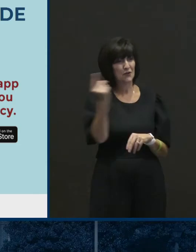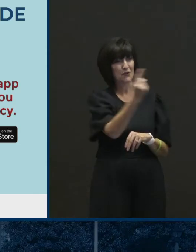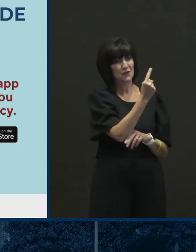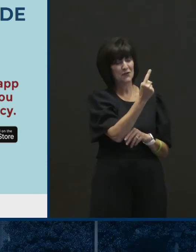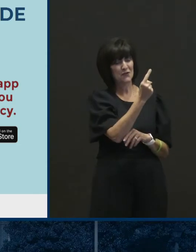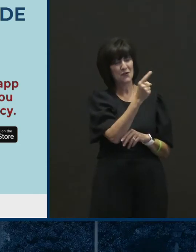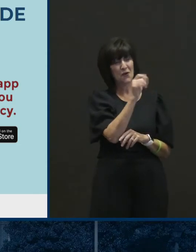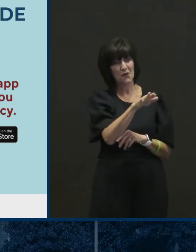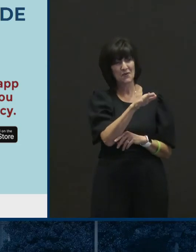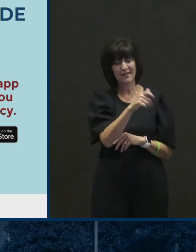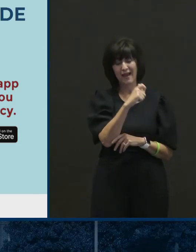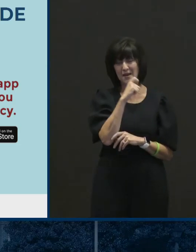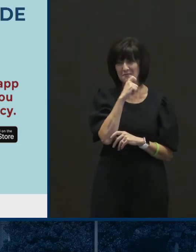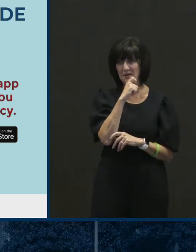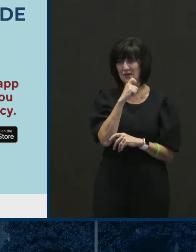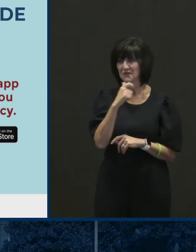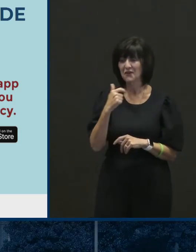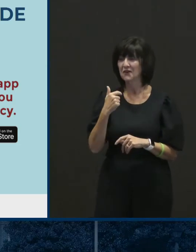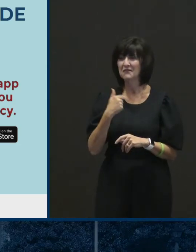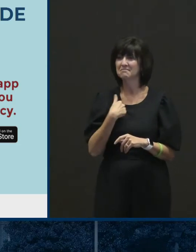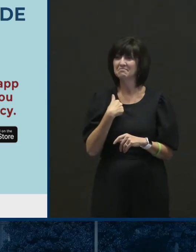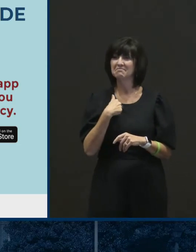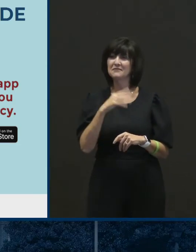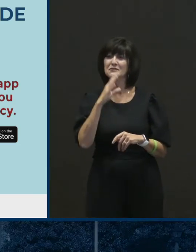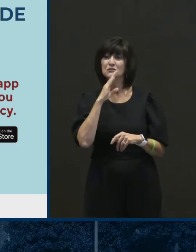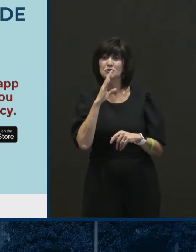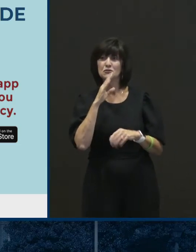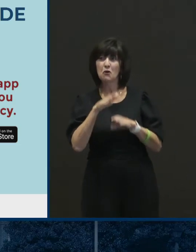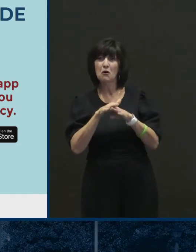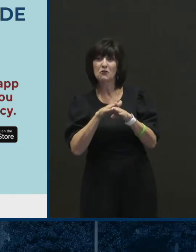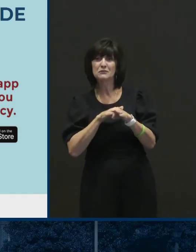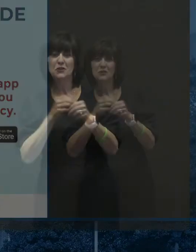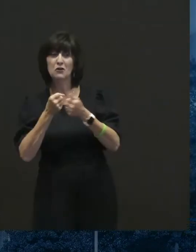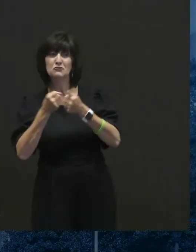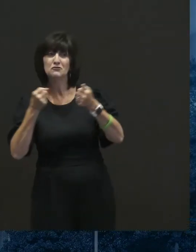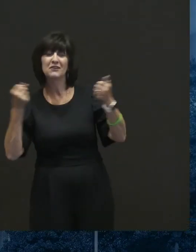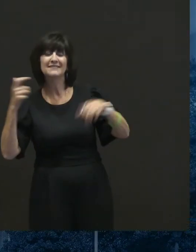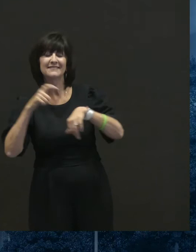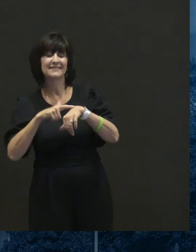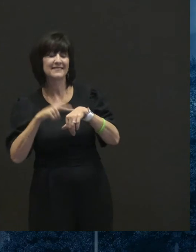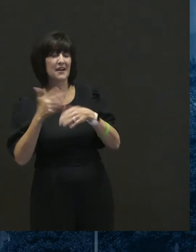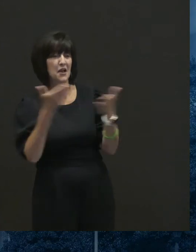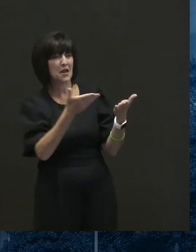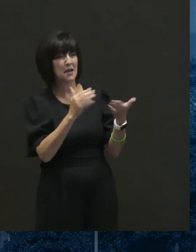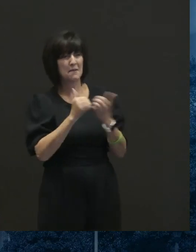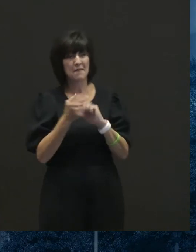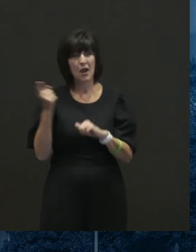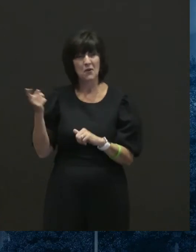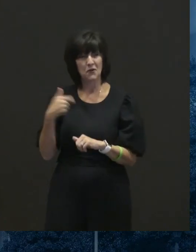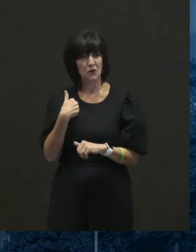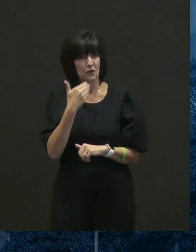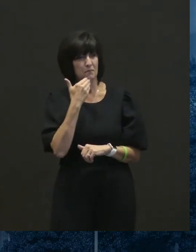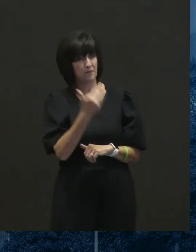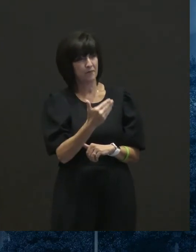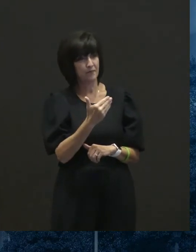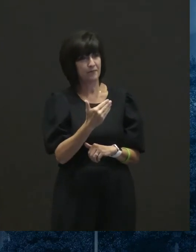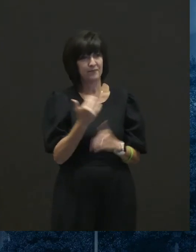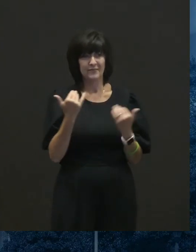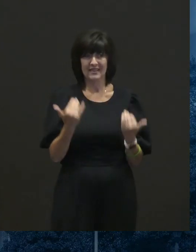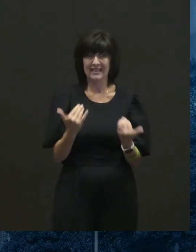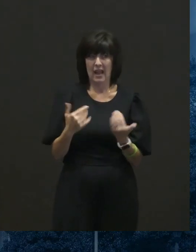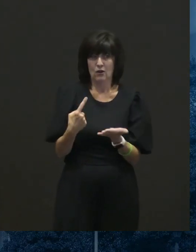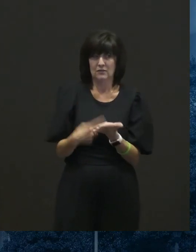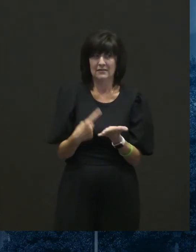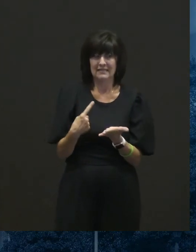Thanks, though, for joining us and representing the Delaware Online. How are you, Governor? Good, thanks. So, nationally, there's been a discussion